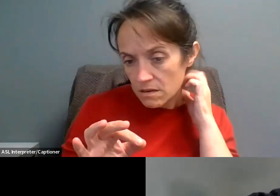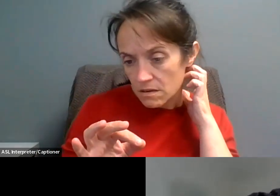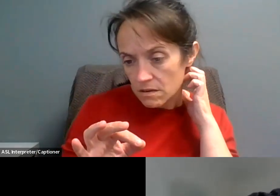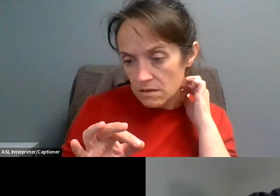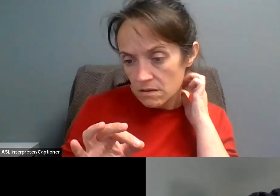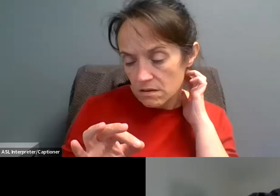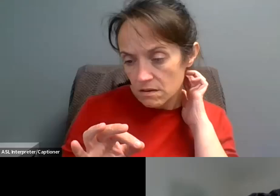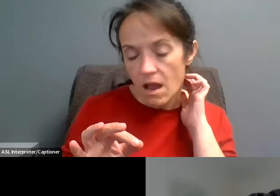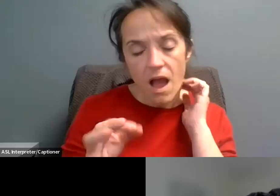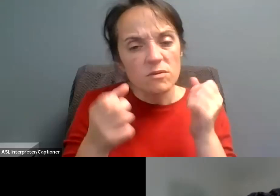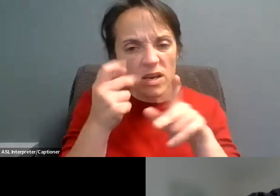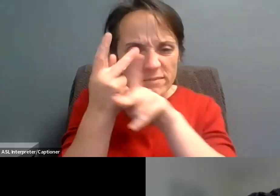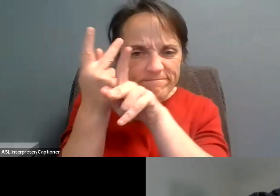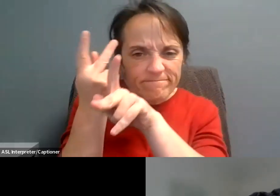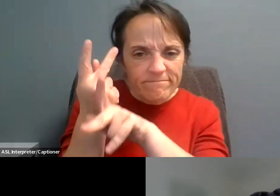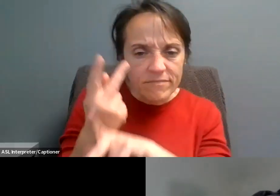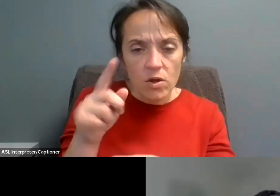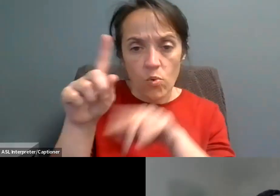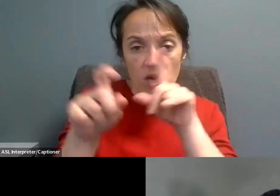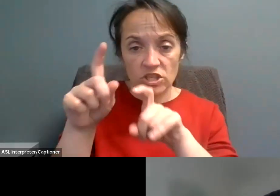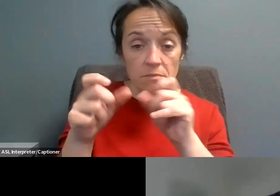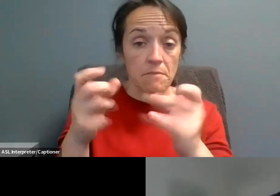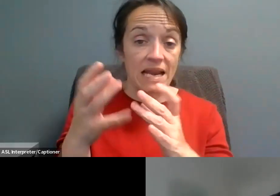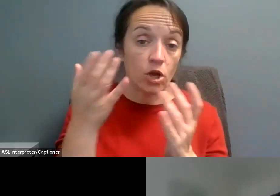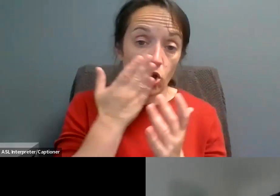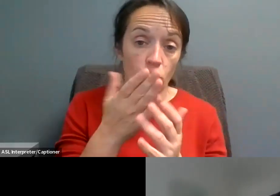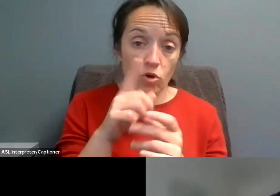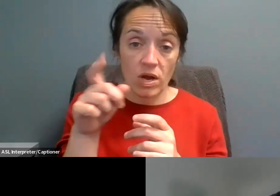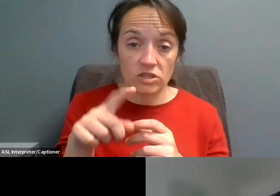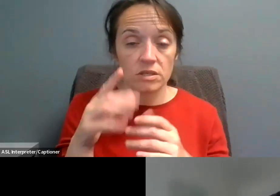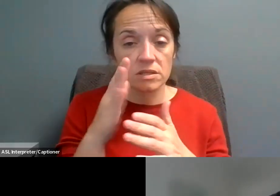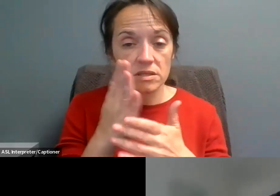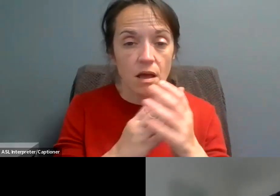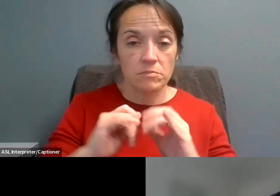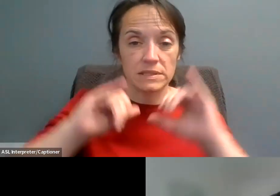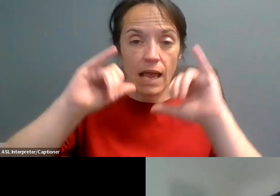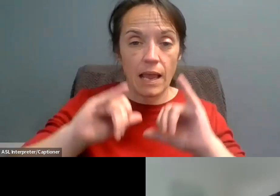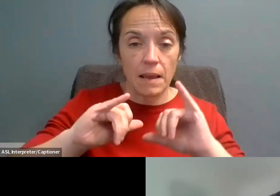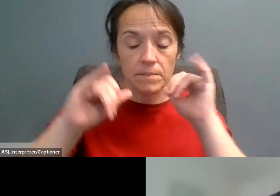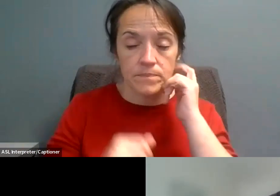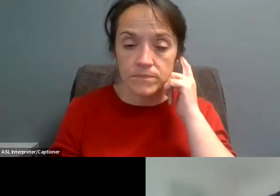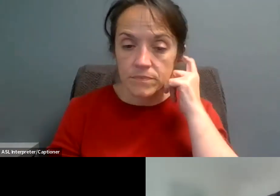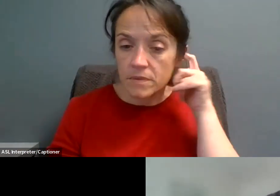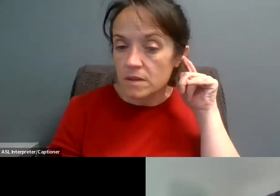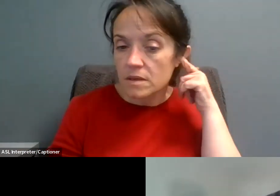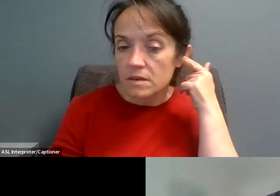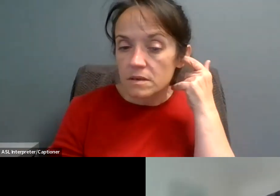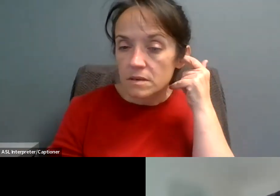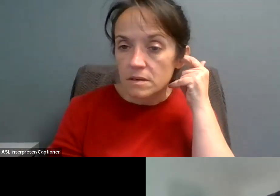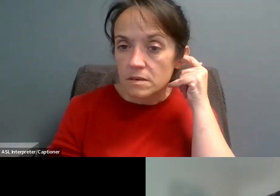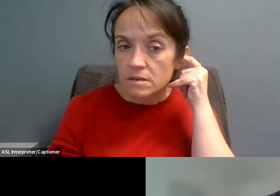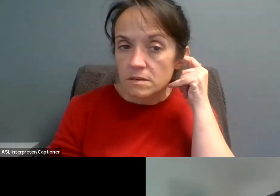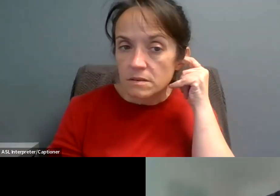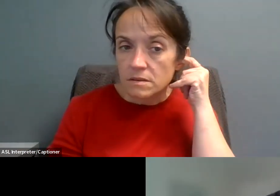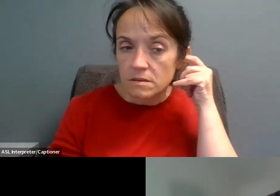I'm trying to get through. Oh, is there any progress on being to add co-project directors